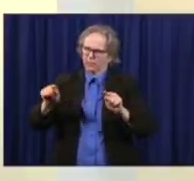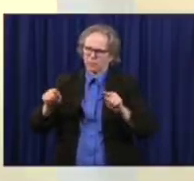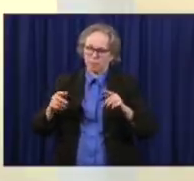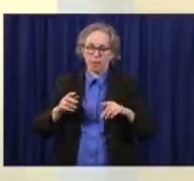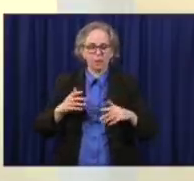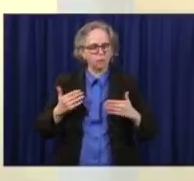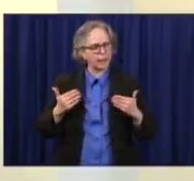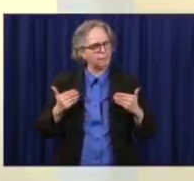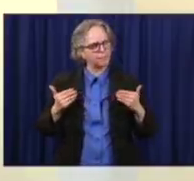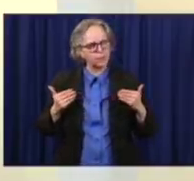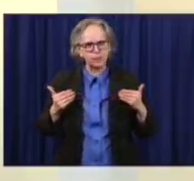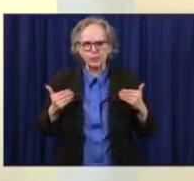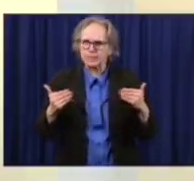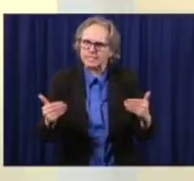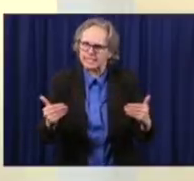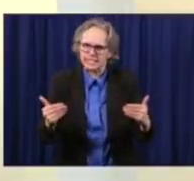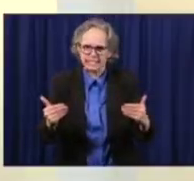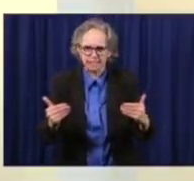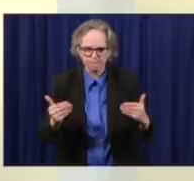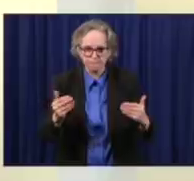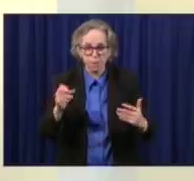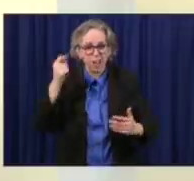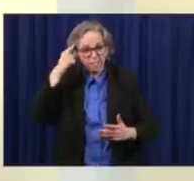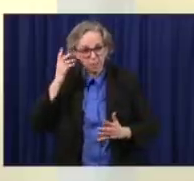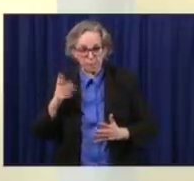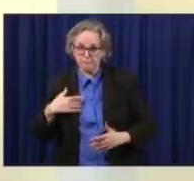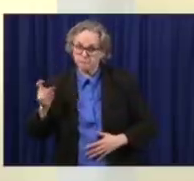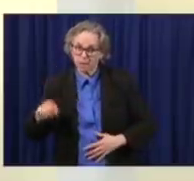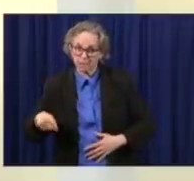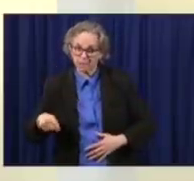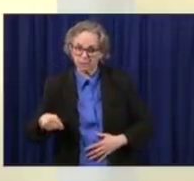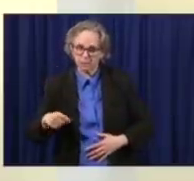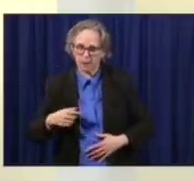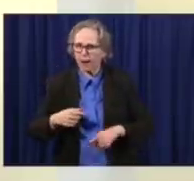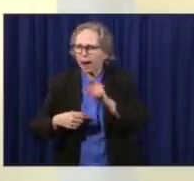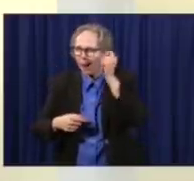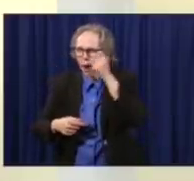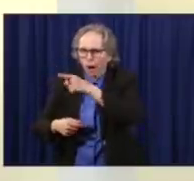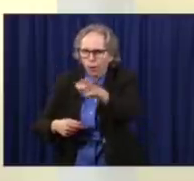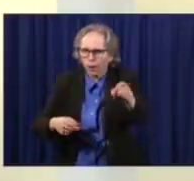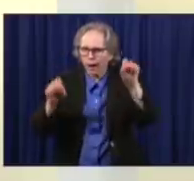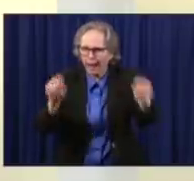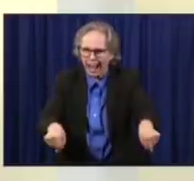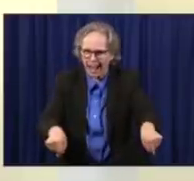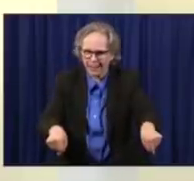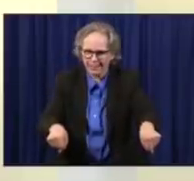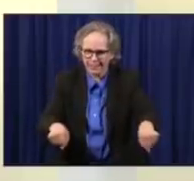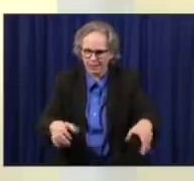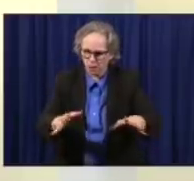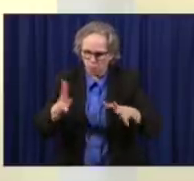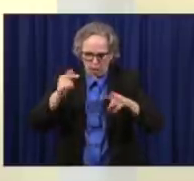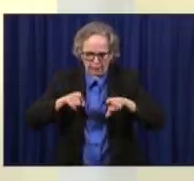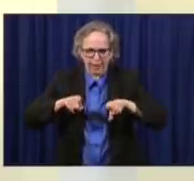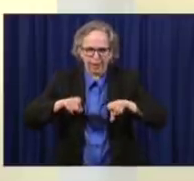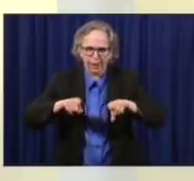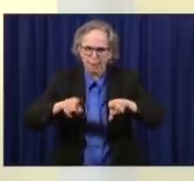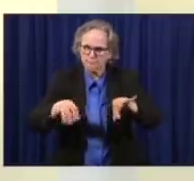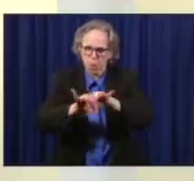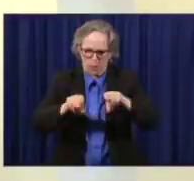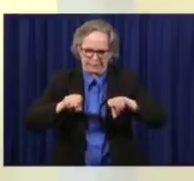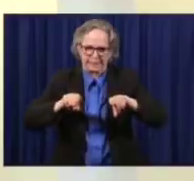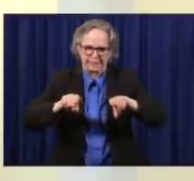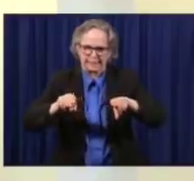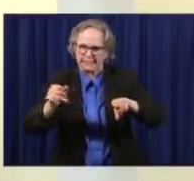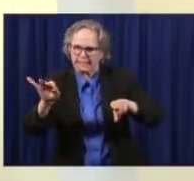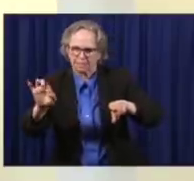2 things at one time. And I believe more than ever today, in listening to the people I